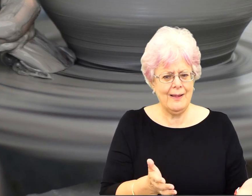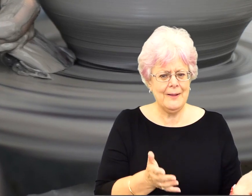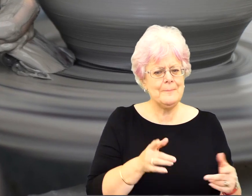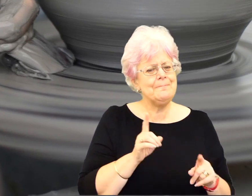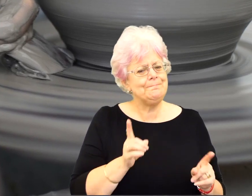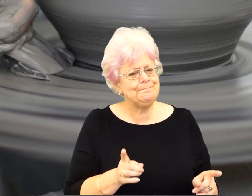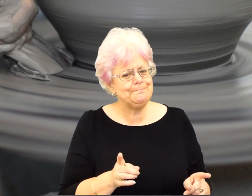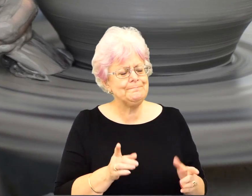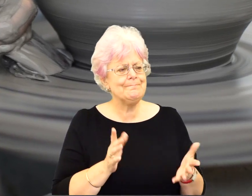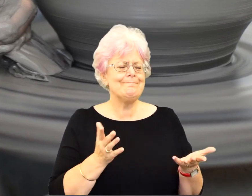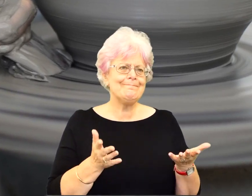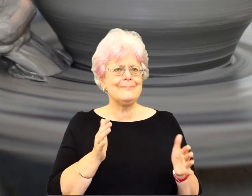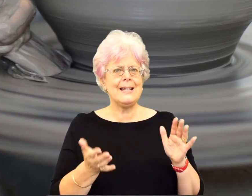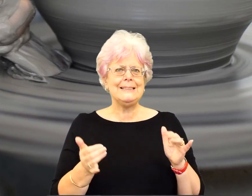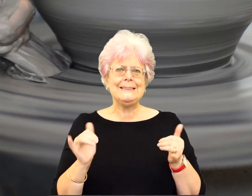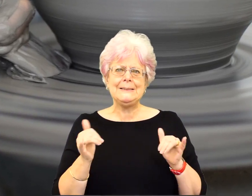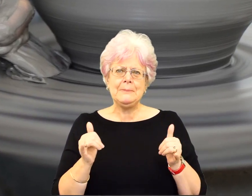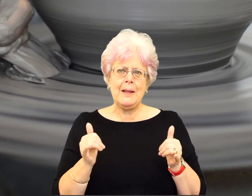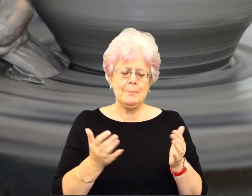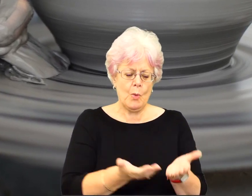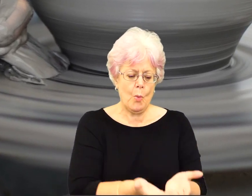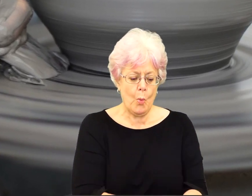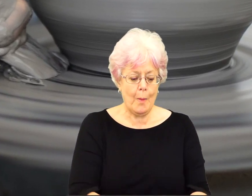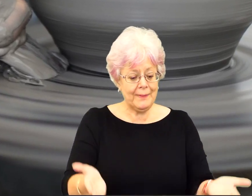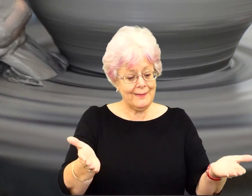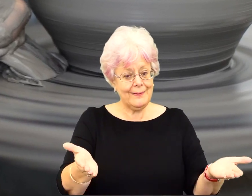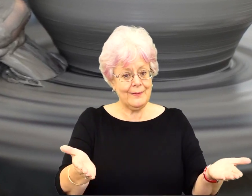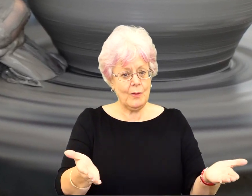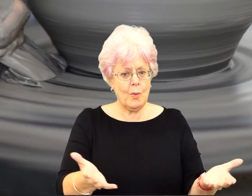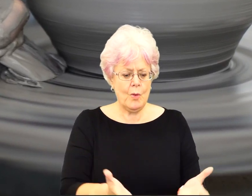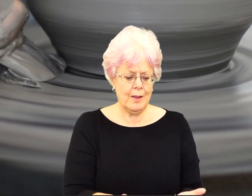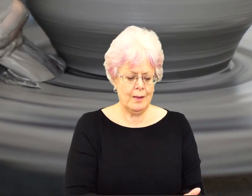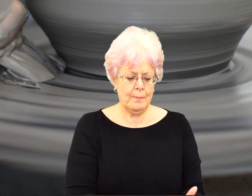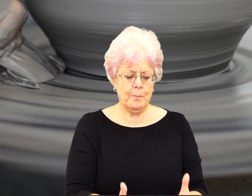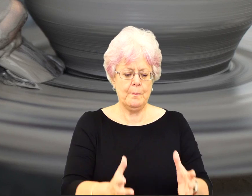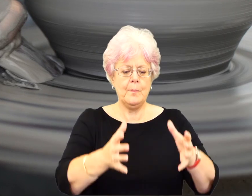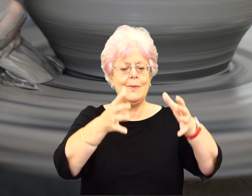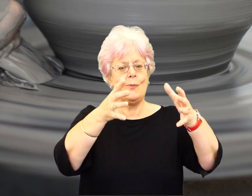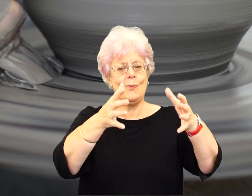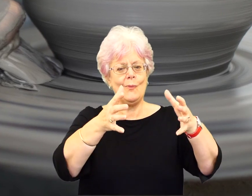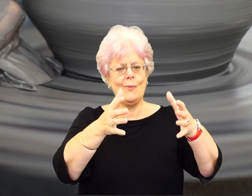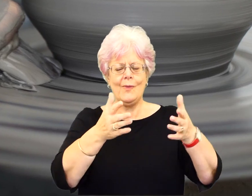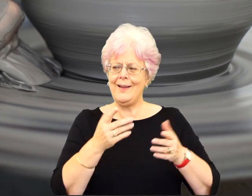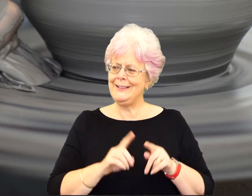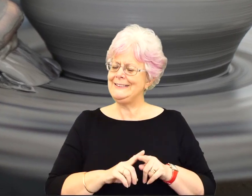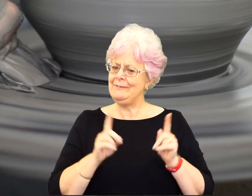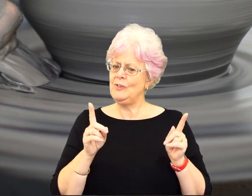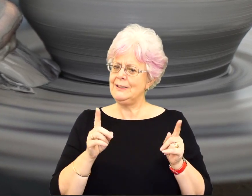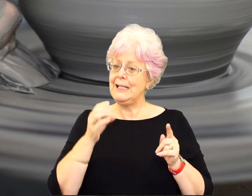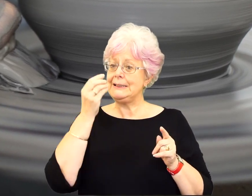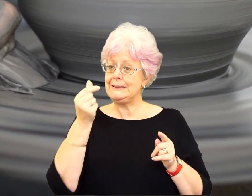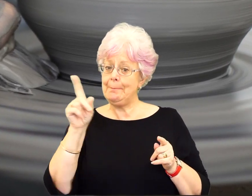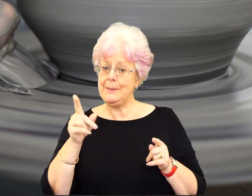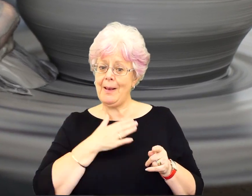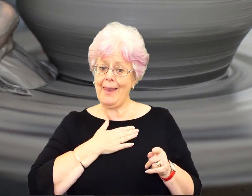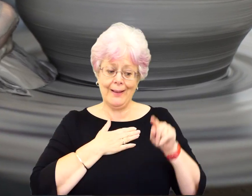between people who are more drawn to a kind of open bowl shape, or the ones who are more drawn to tall cylindrical shapes. And